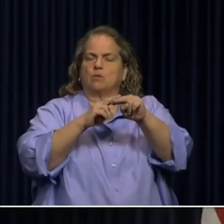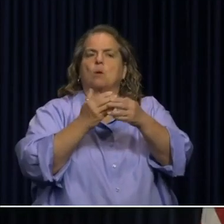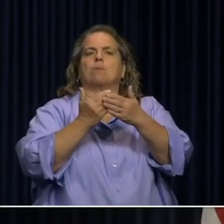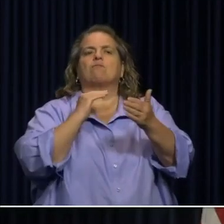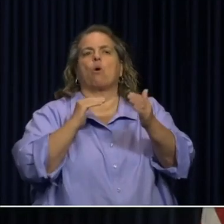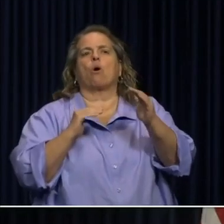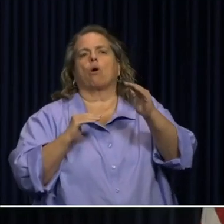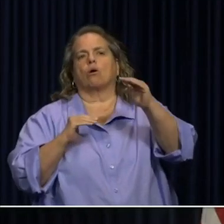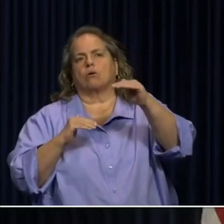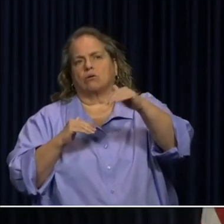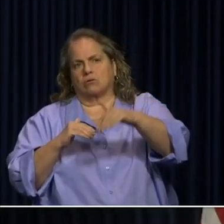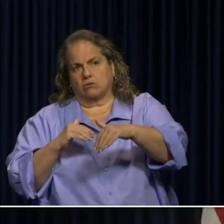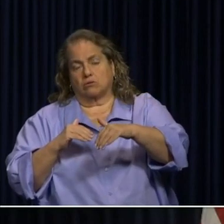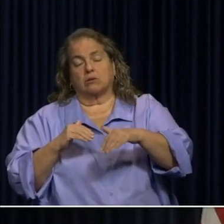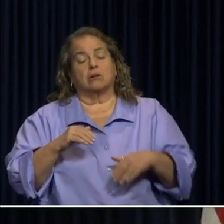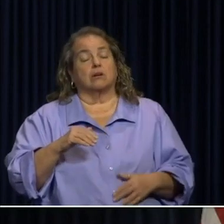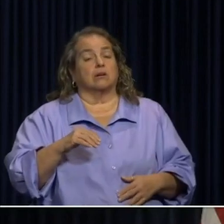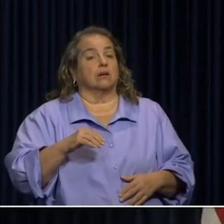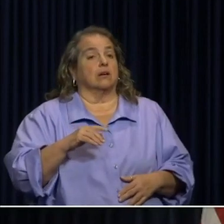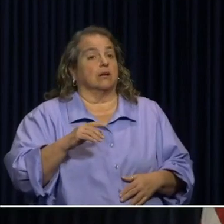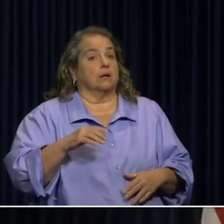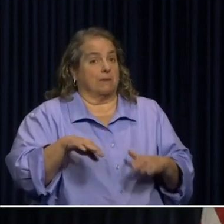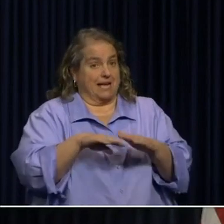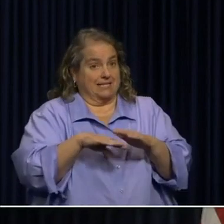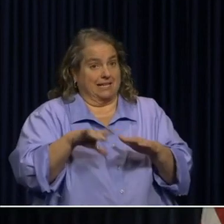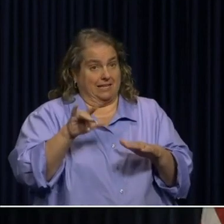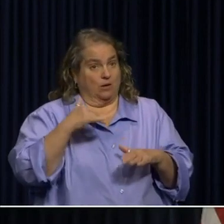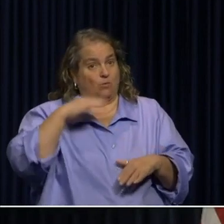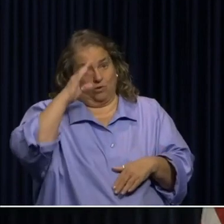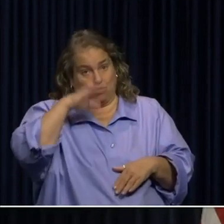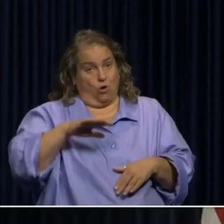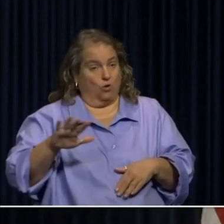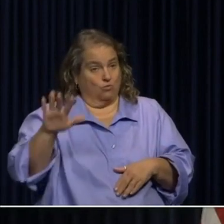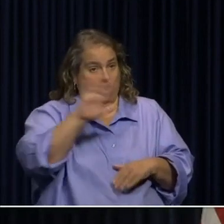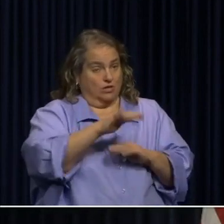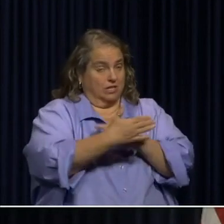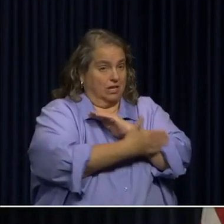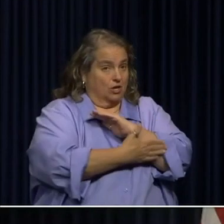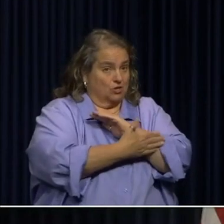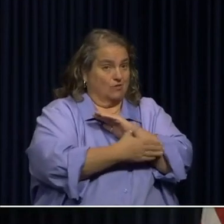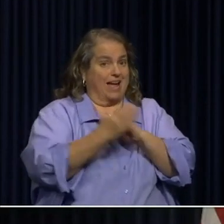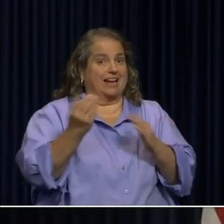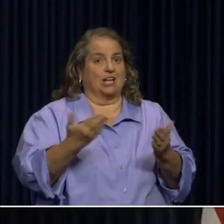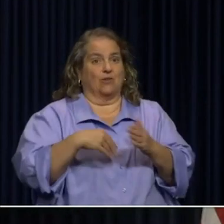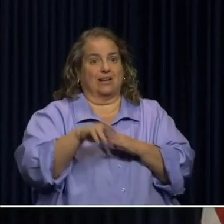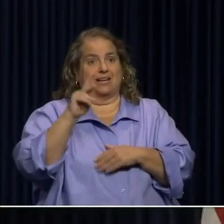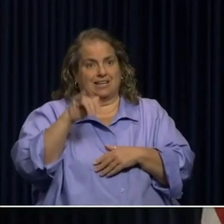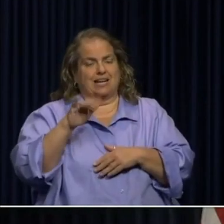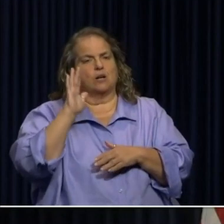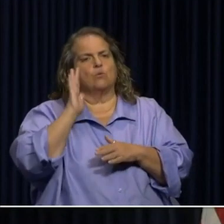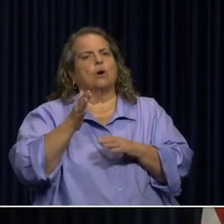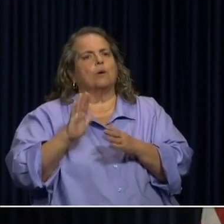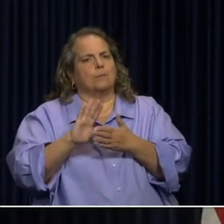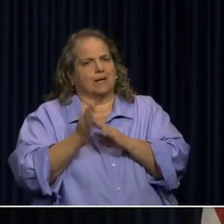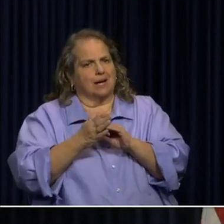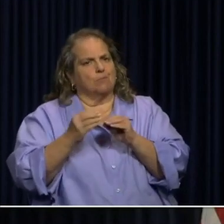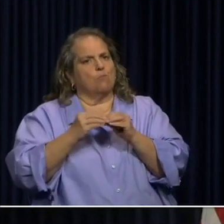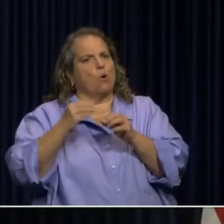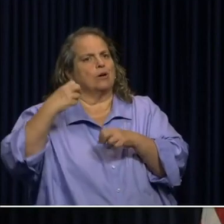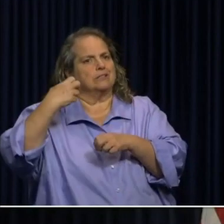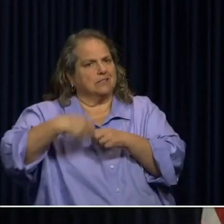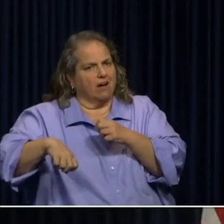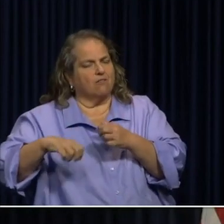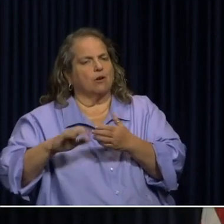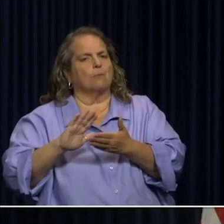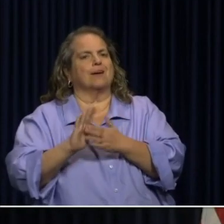fewer cases. In other words, we still know across the country and here in Kentucky that it is going to get tougher before it gets